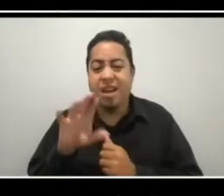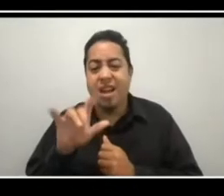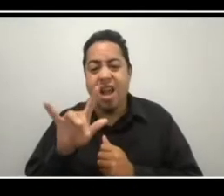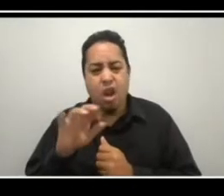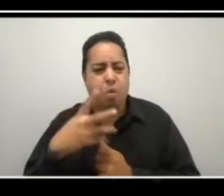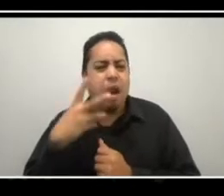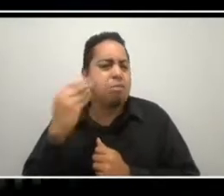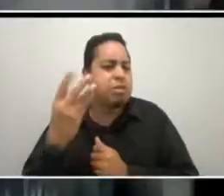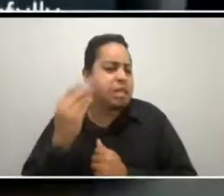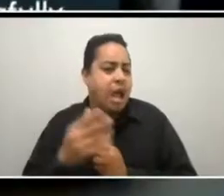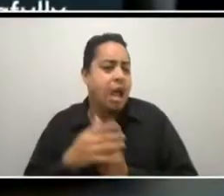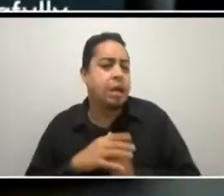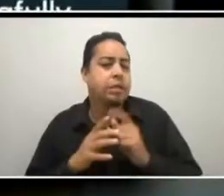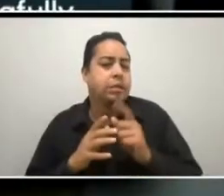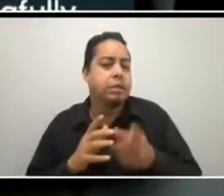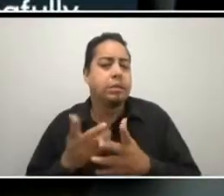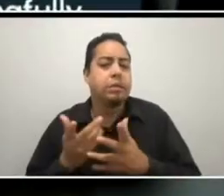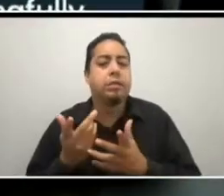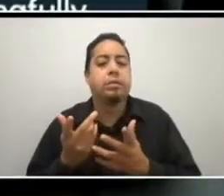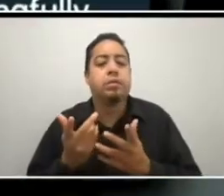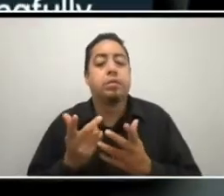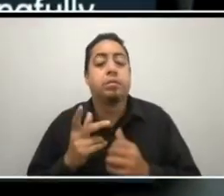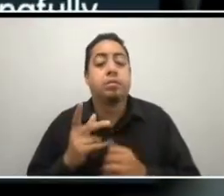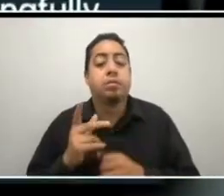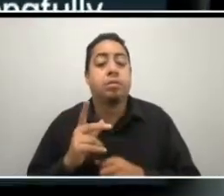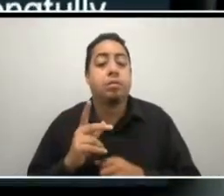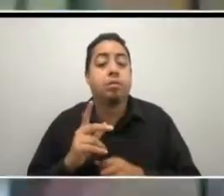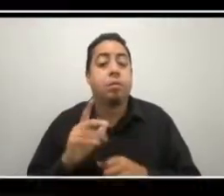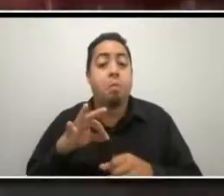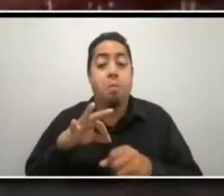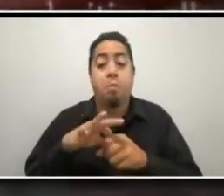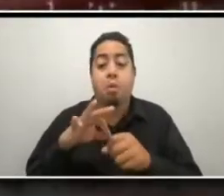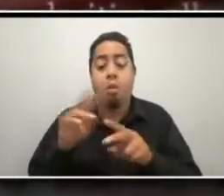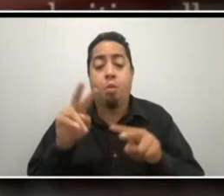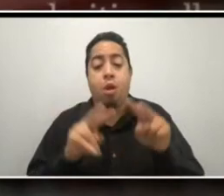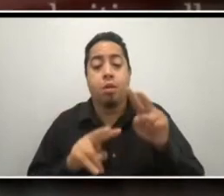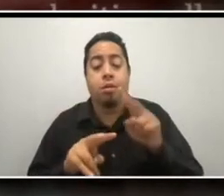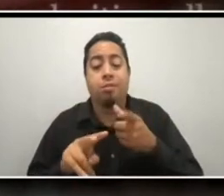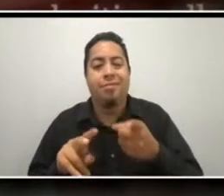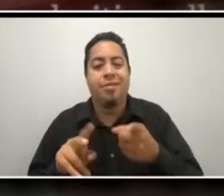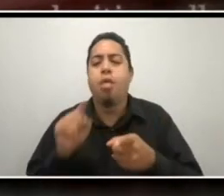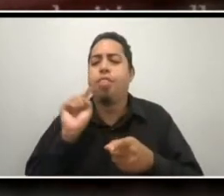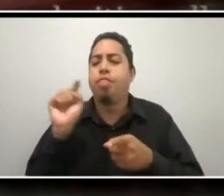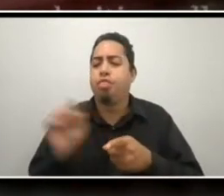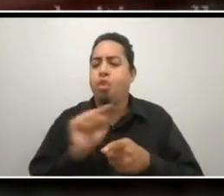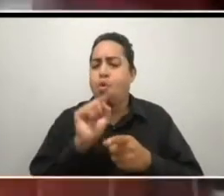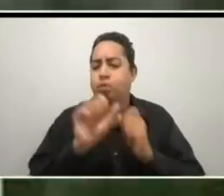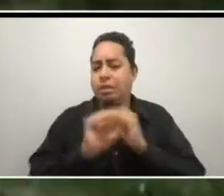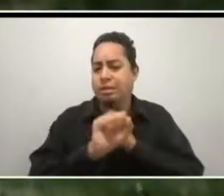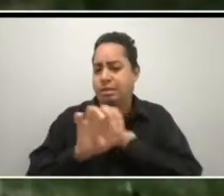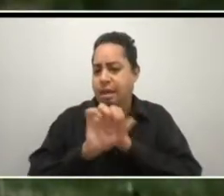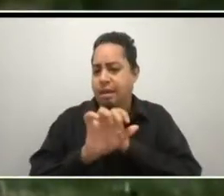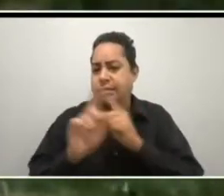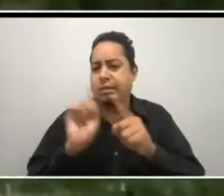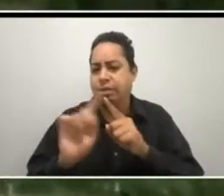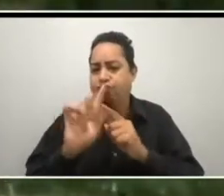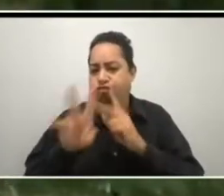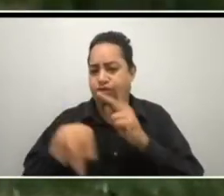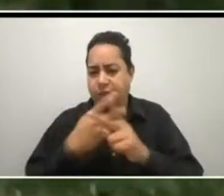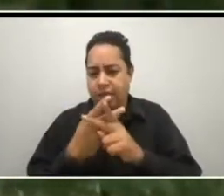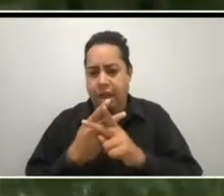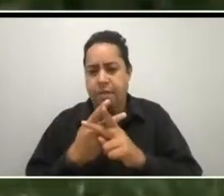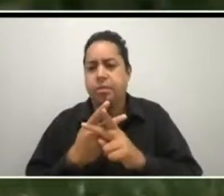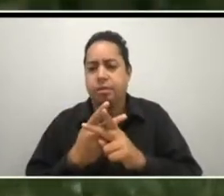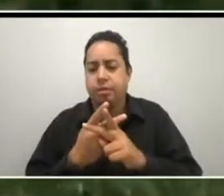charges in Michigan. Poll watchers denied access in Pennsylvania. These ads were another element in the effort. The Trump campaign spent millions of dollars